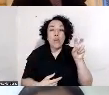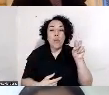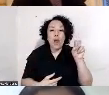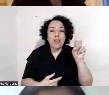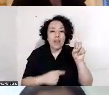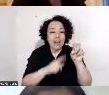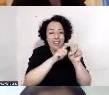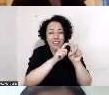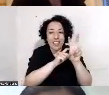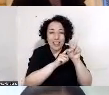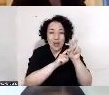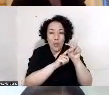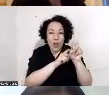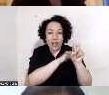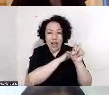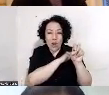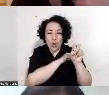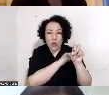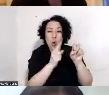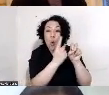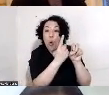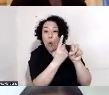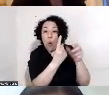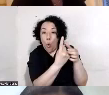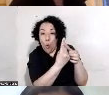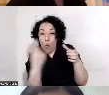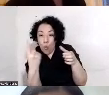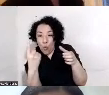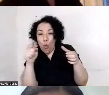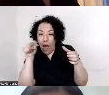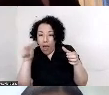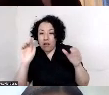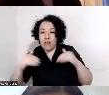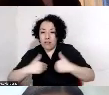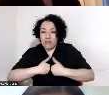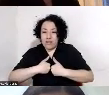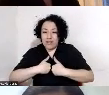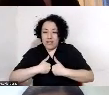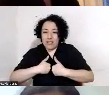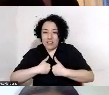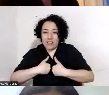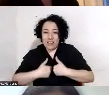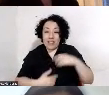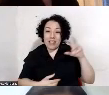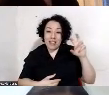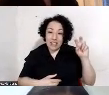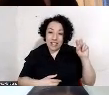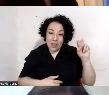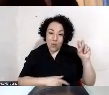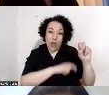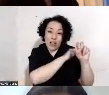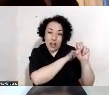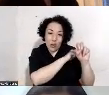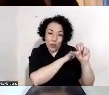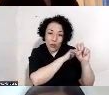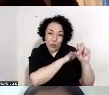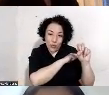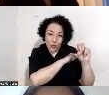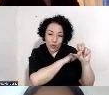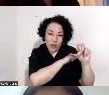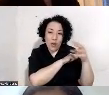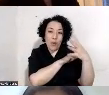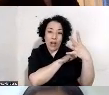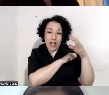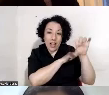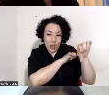But very little research exists on smart kids with autism. Mas existem pouquíssimas pesquisas sobre crianças